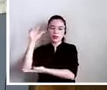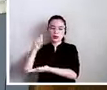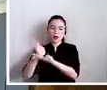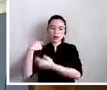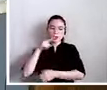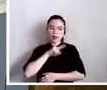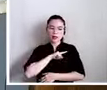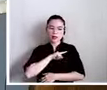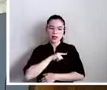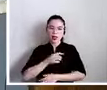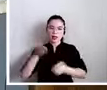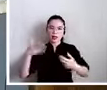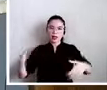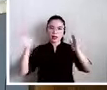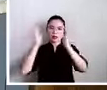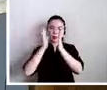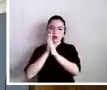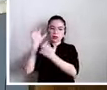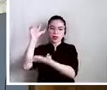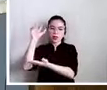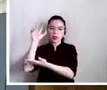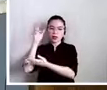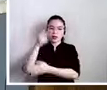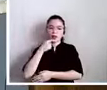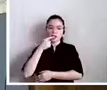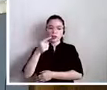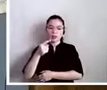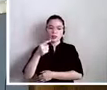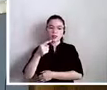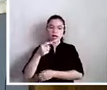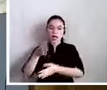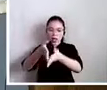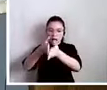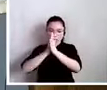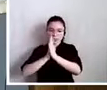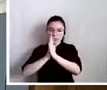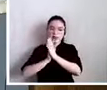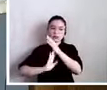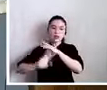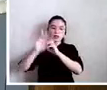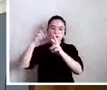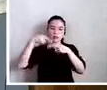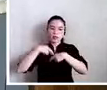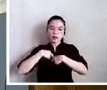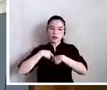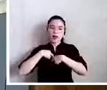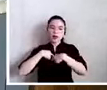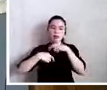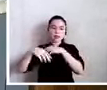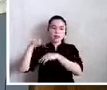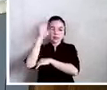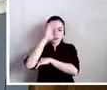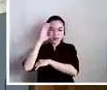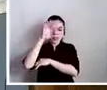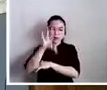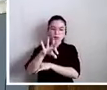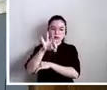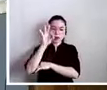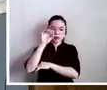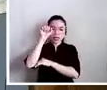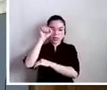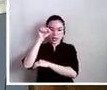us pray. O Santo Niño, who has said, ask and you shall receive. Seek and you shall find, knock